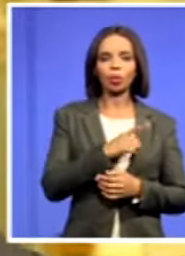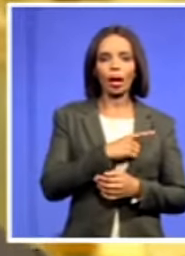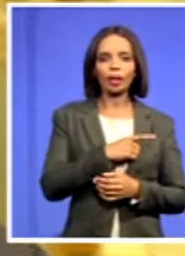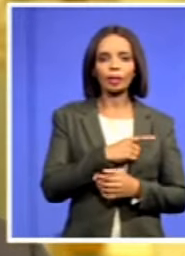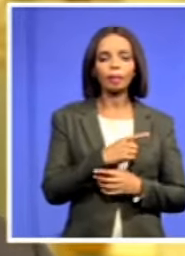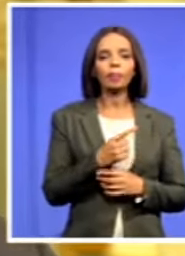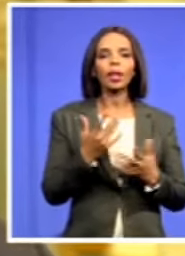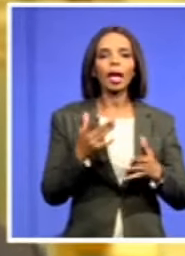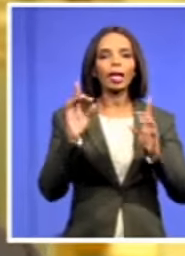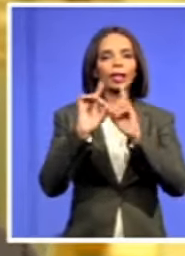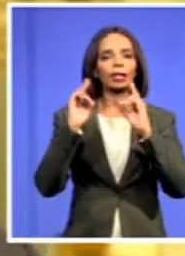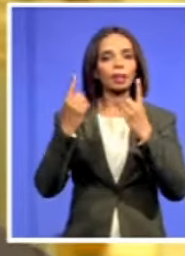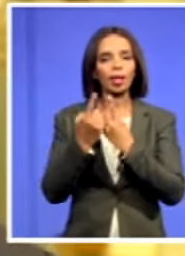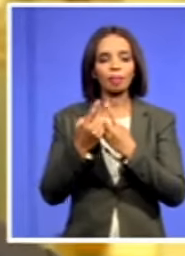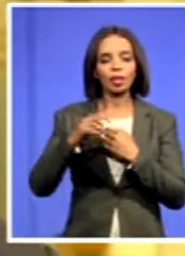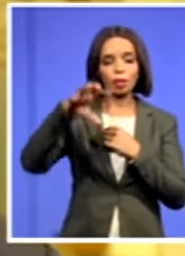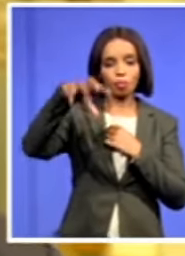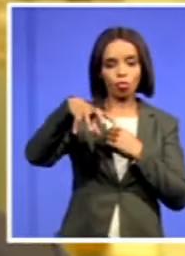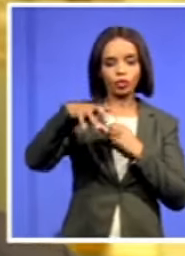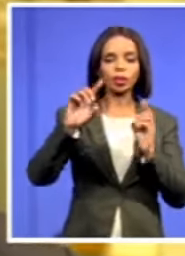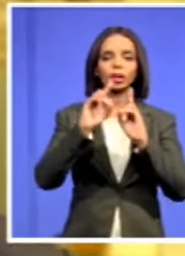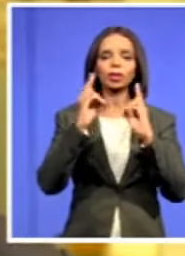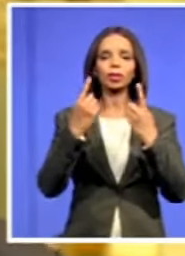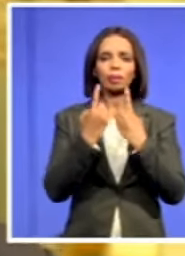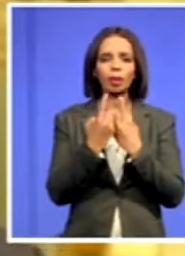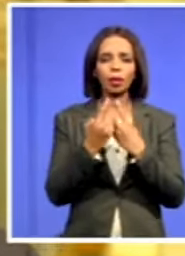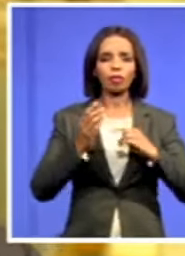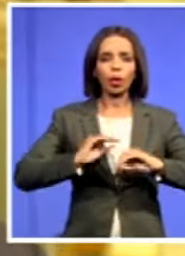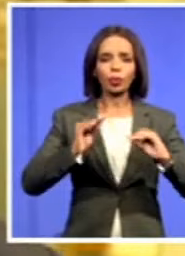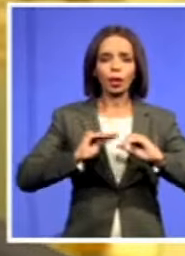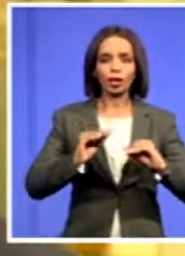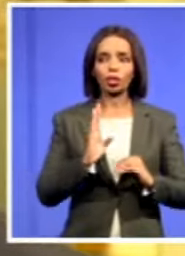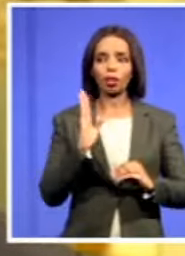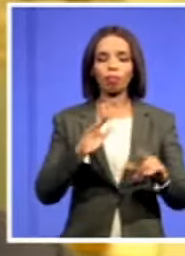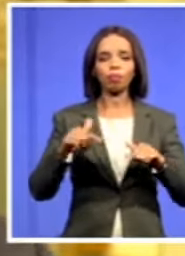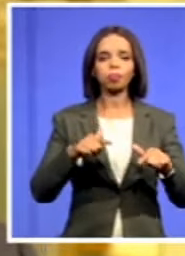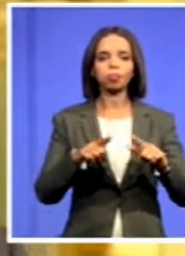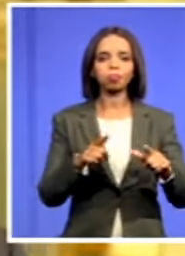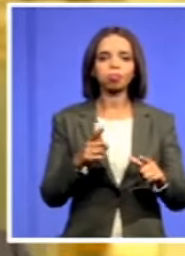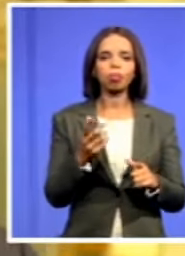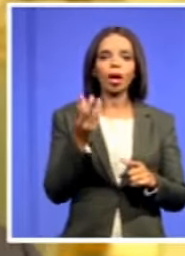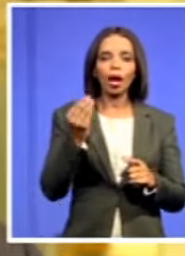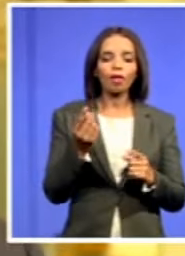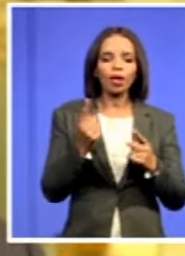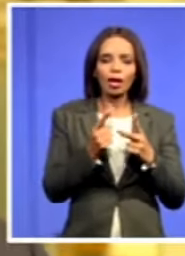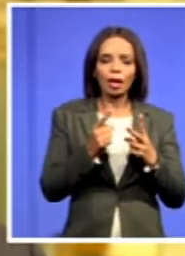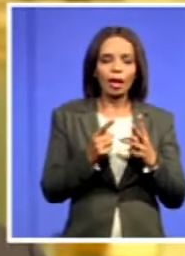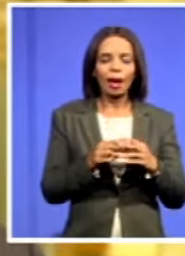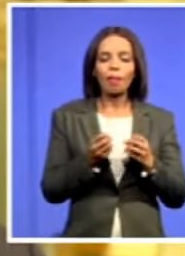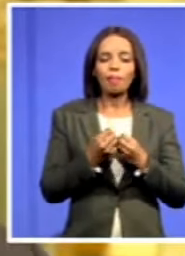provincial department of education in Limpopo, has had countless number of MECs, which has